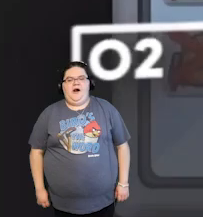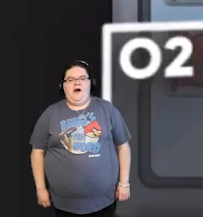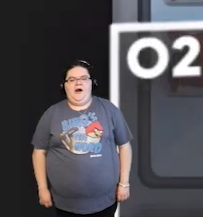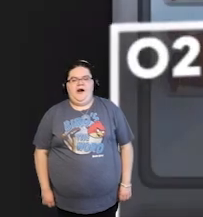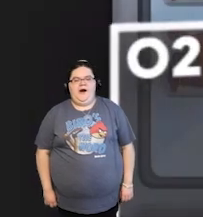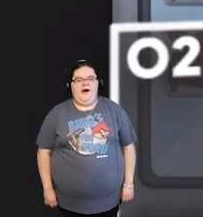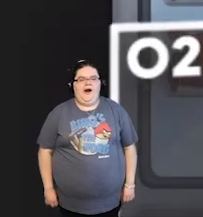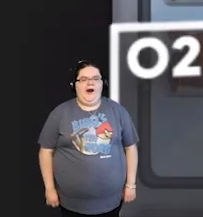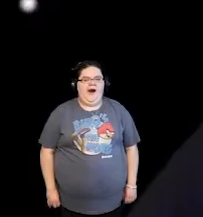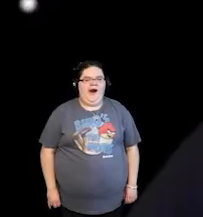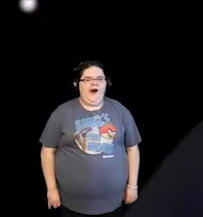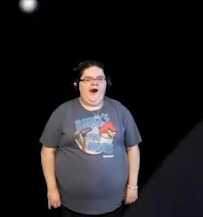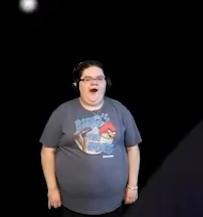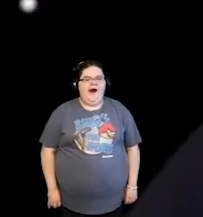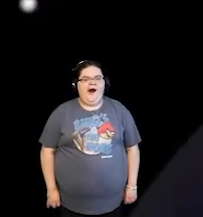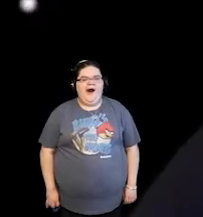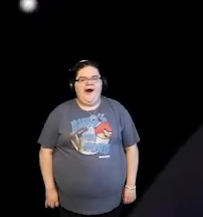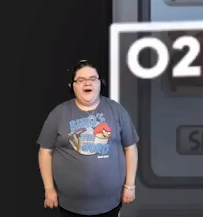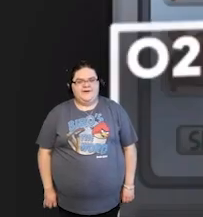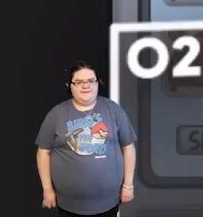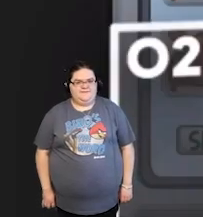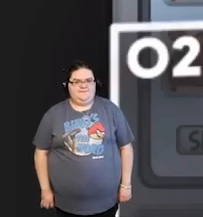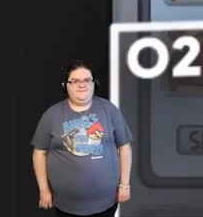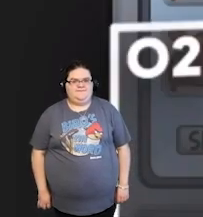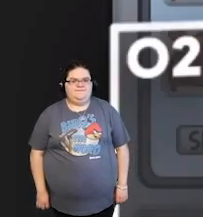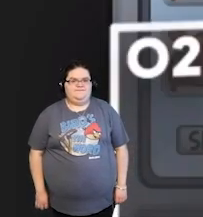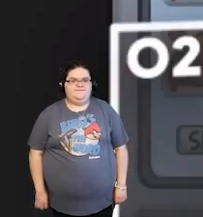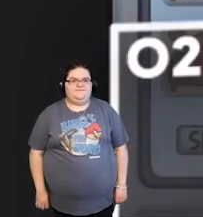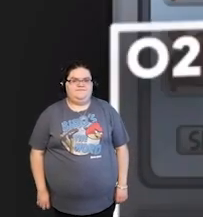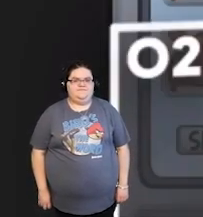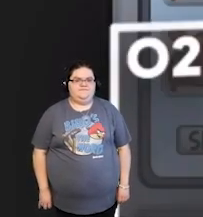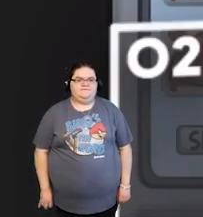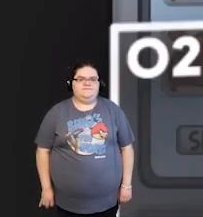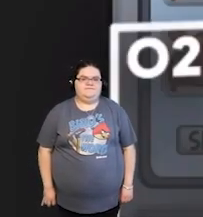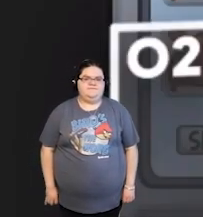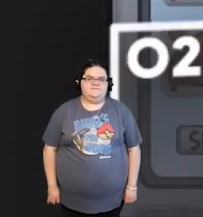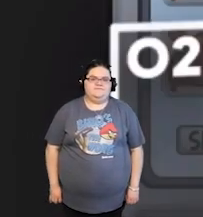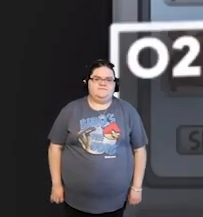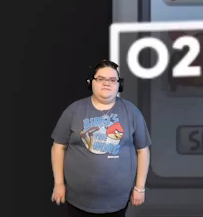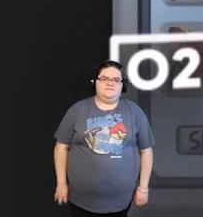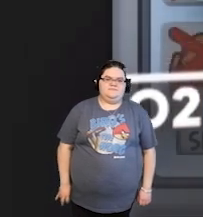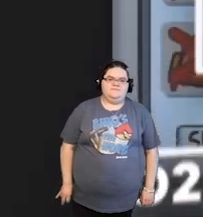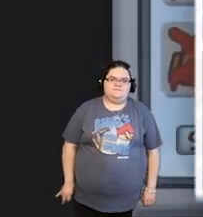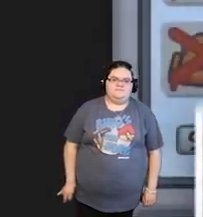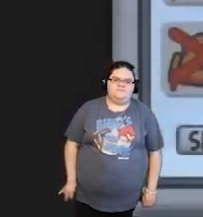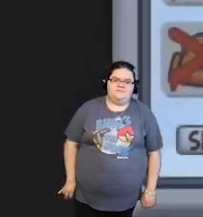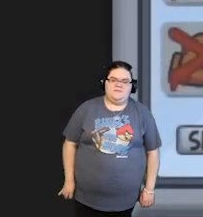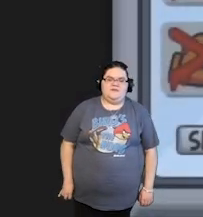vitals. Lannan's dead. Where is Lannan gonna be? And Lannan is obviously on the cams. Yeah.